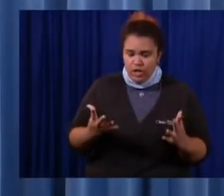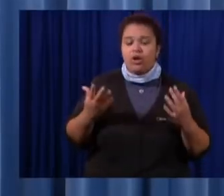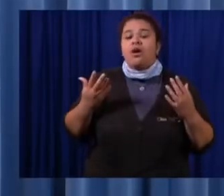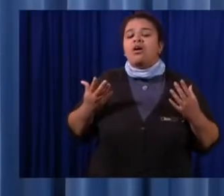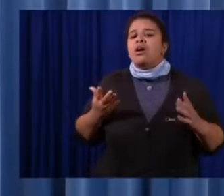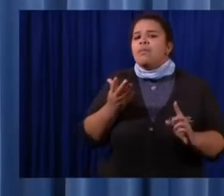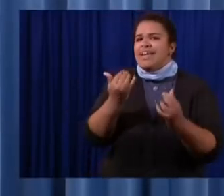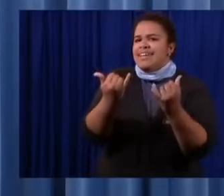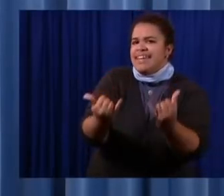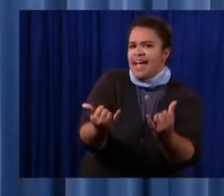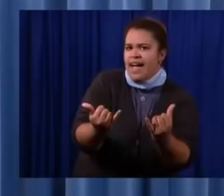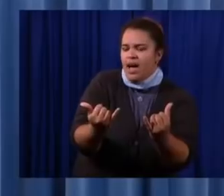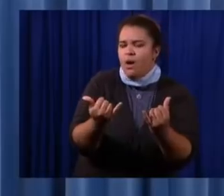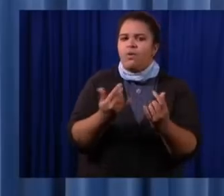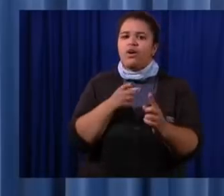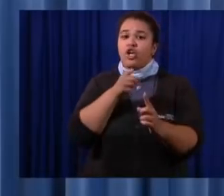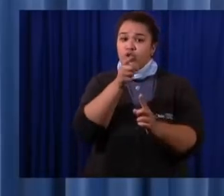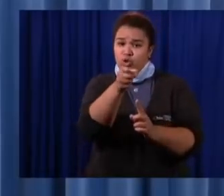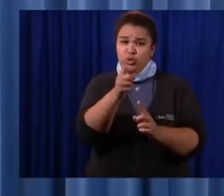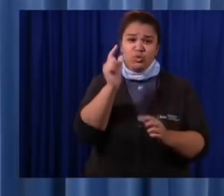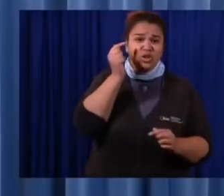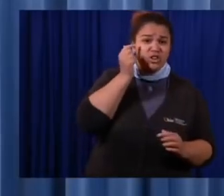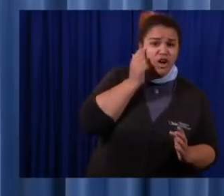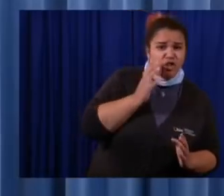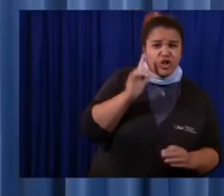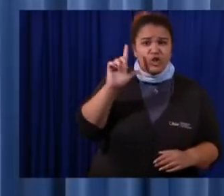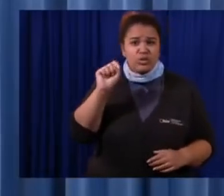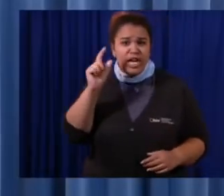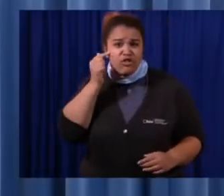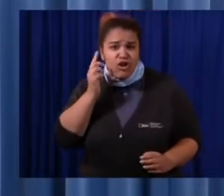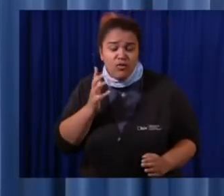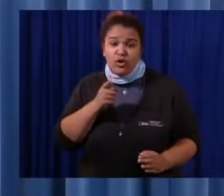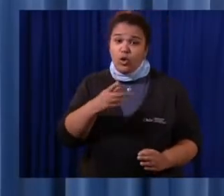with these employees? And should other elected officials do the same?